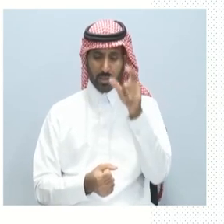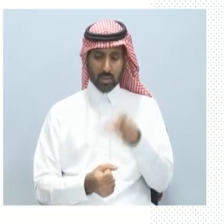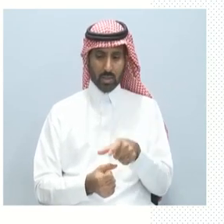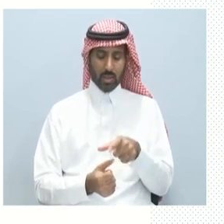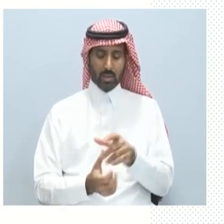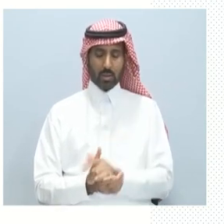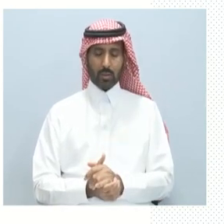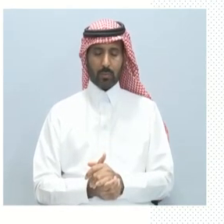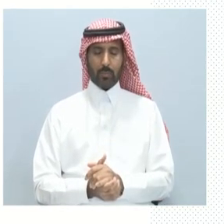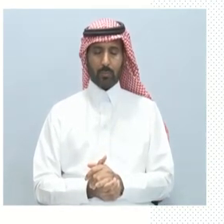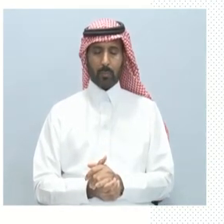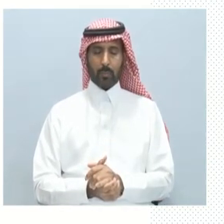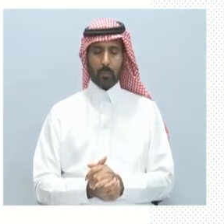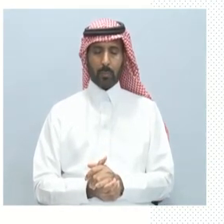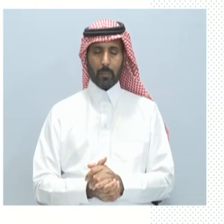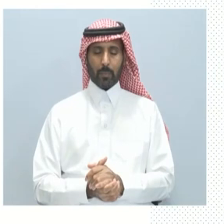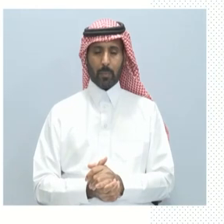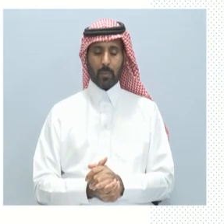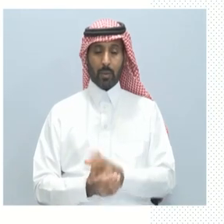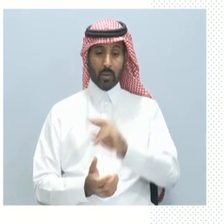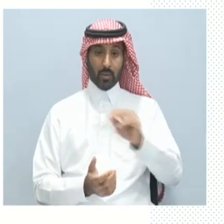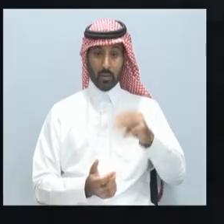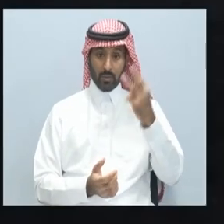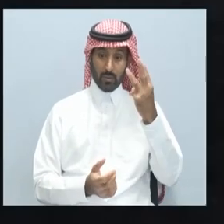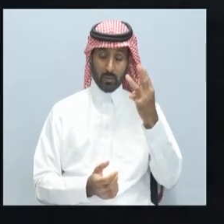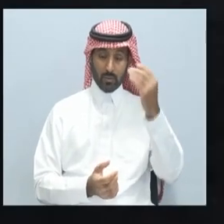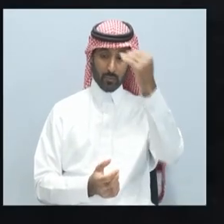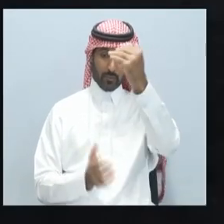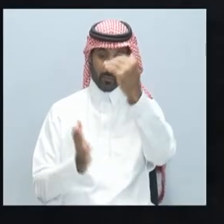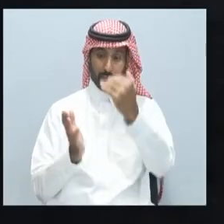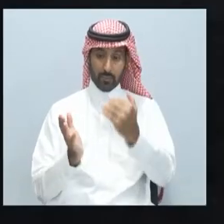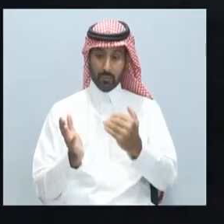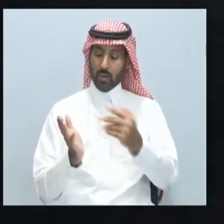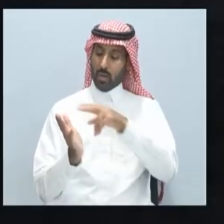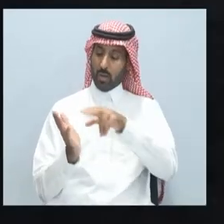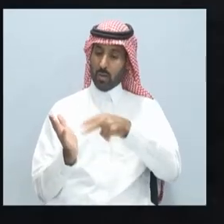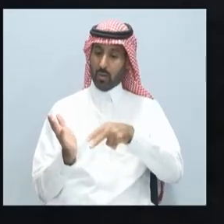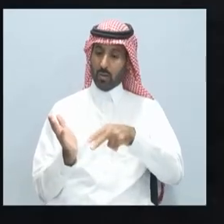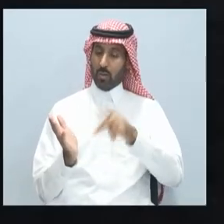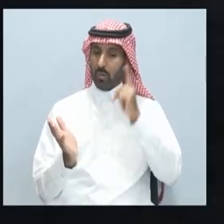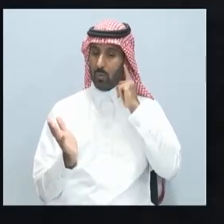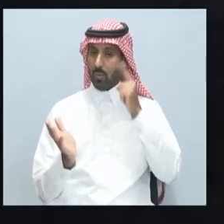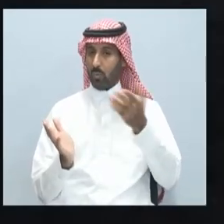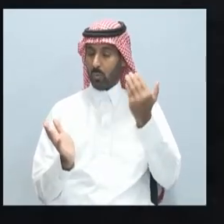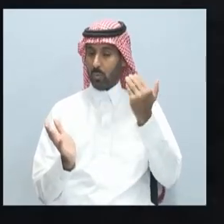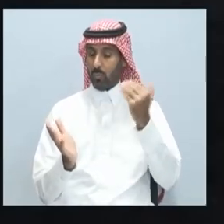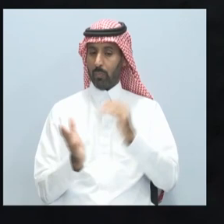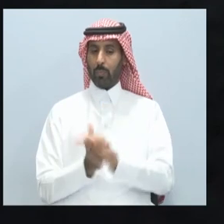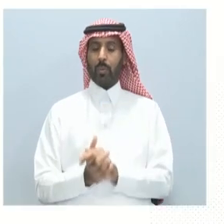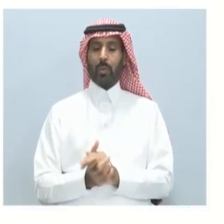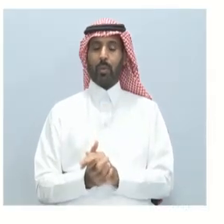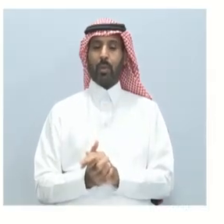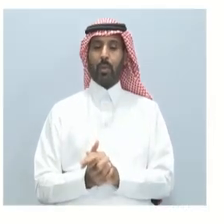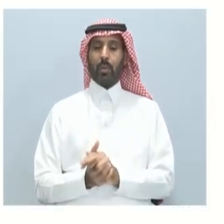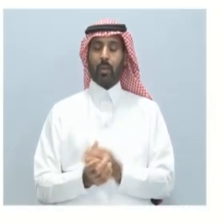also, through the incident, we can see that we have the three parts that we passed by and you listened to. We can